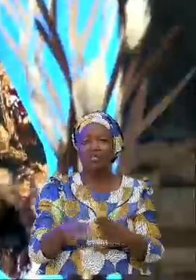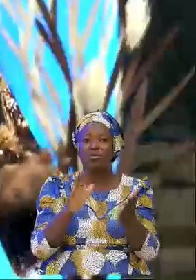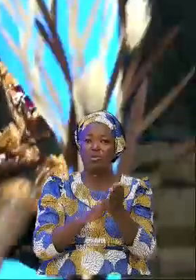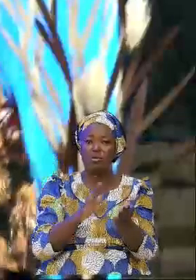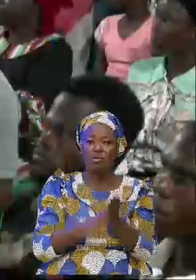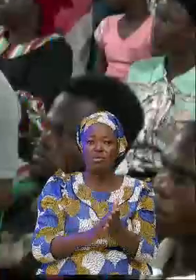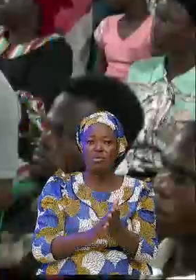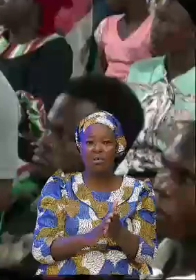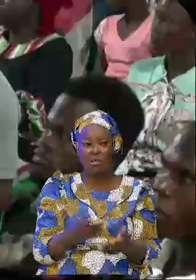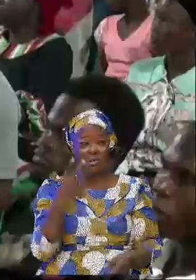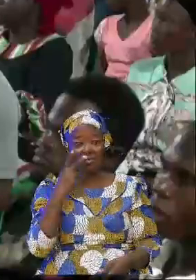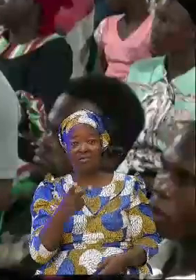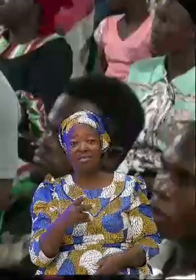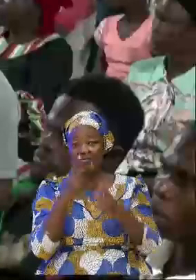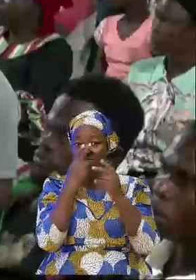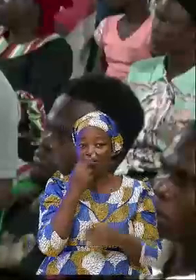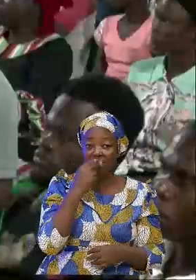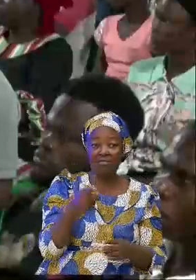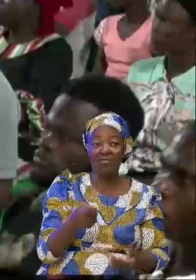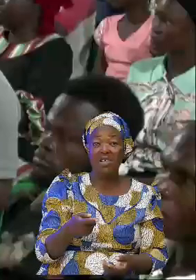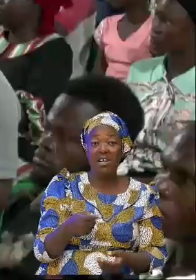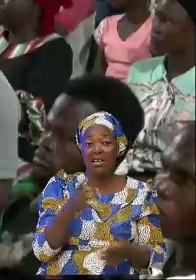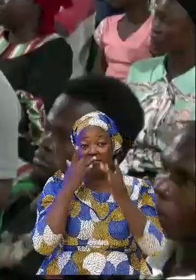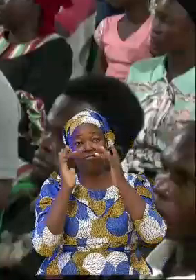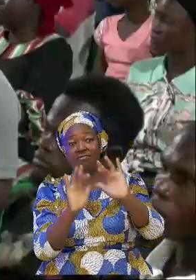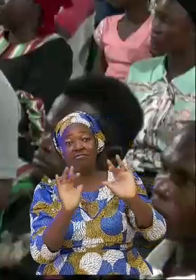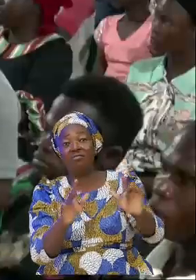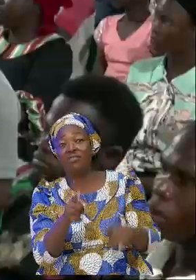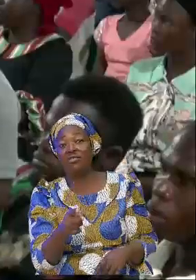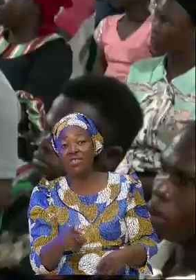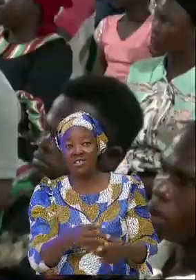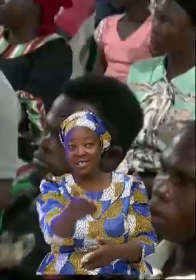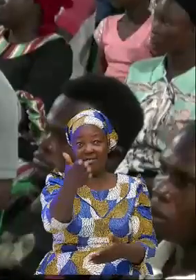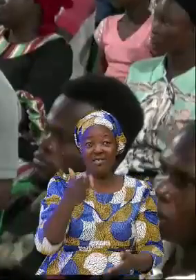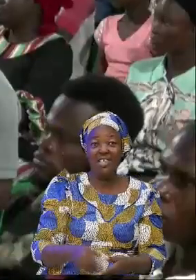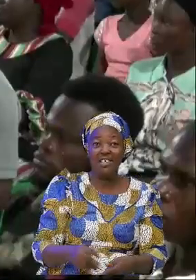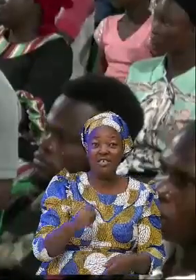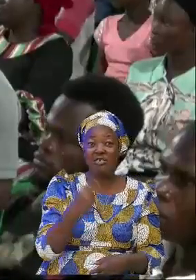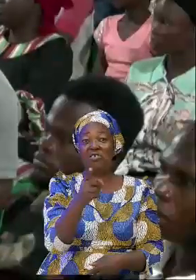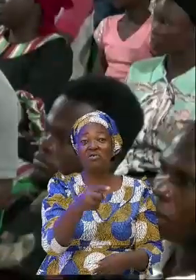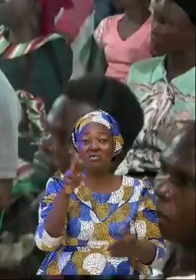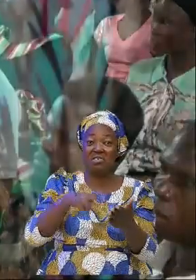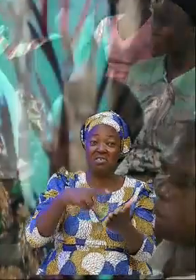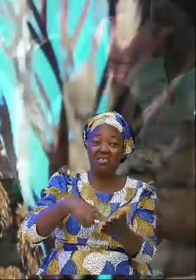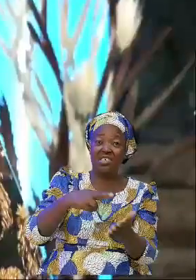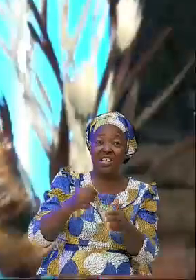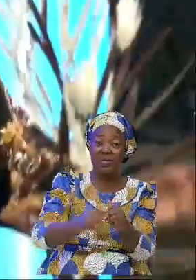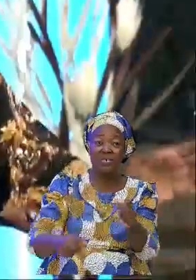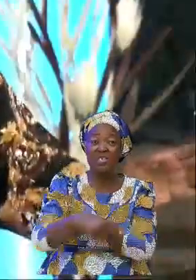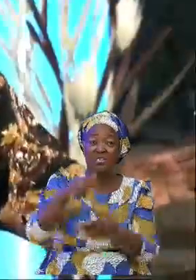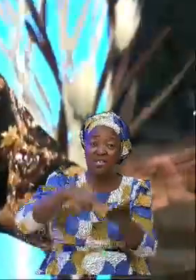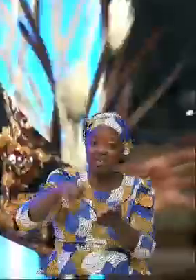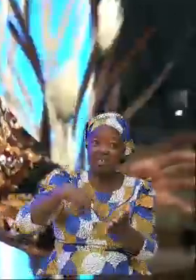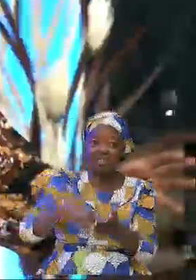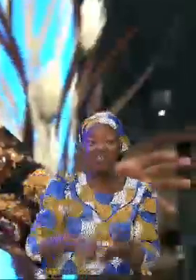while you're studying, Akada, bookworm, first class, no